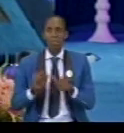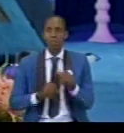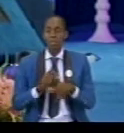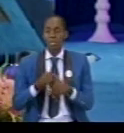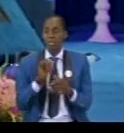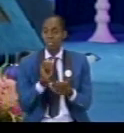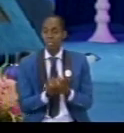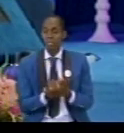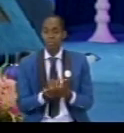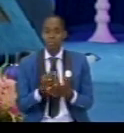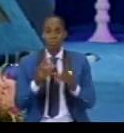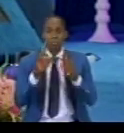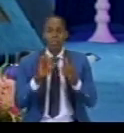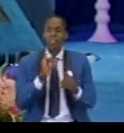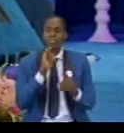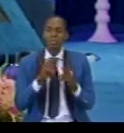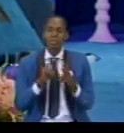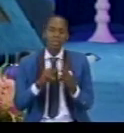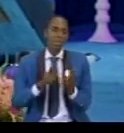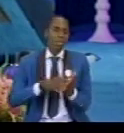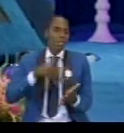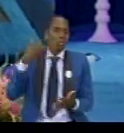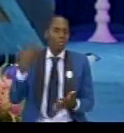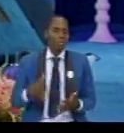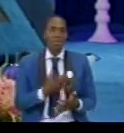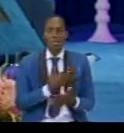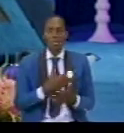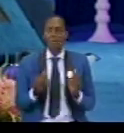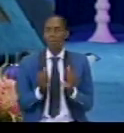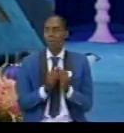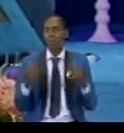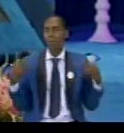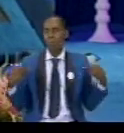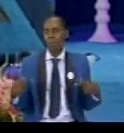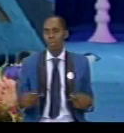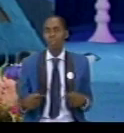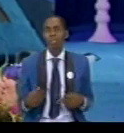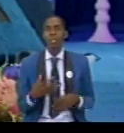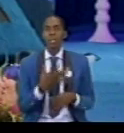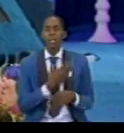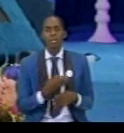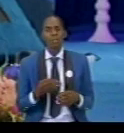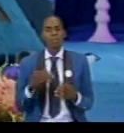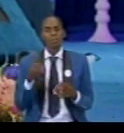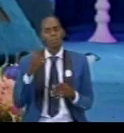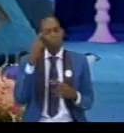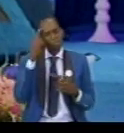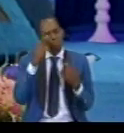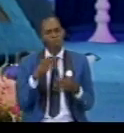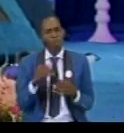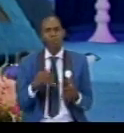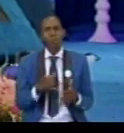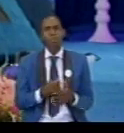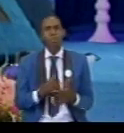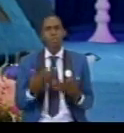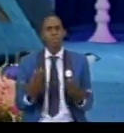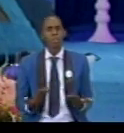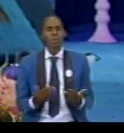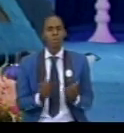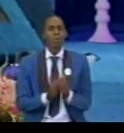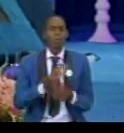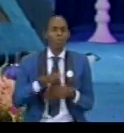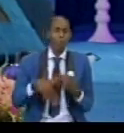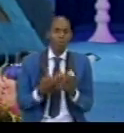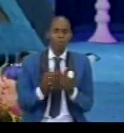same time, very, very painful. So when it got to a stage, I said, all the tests I did,